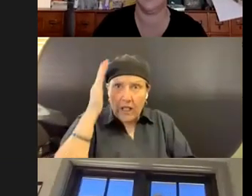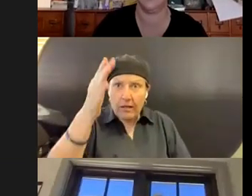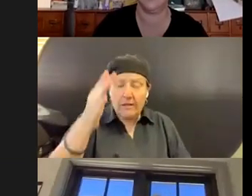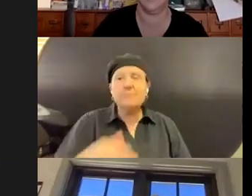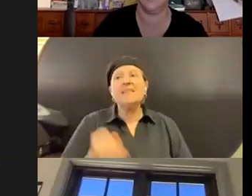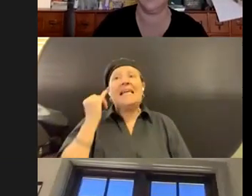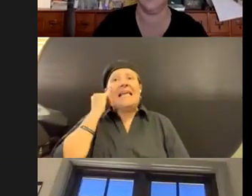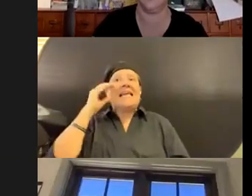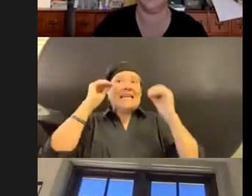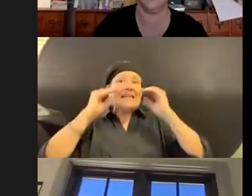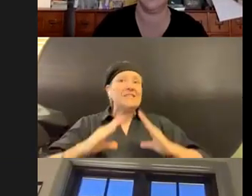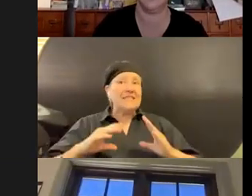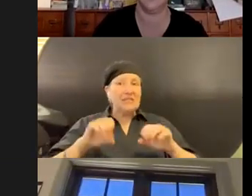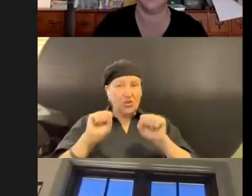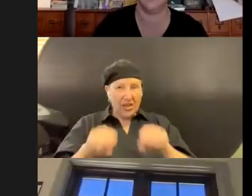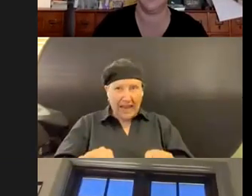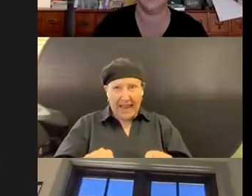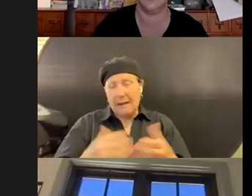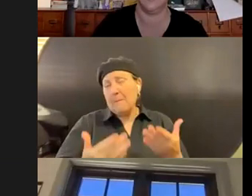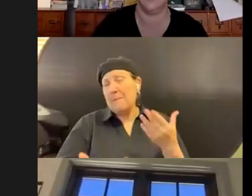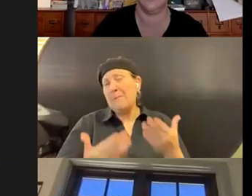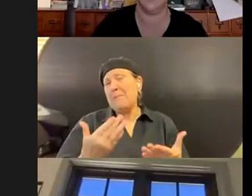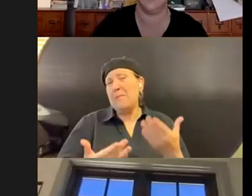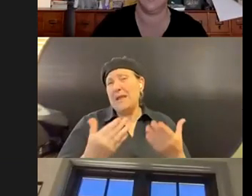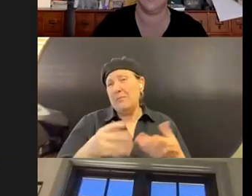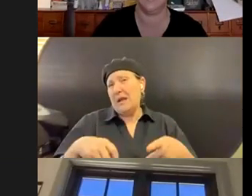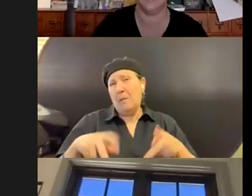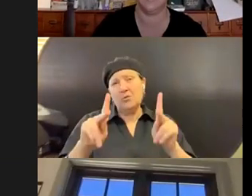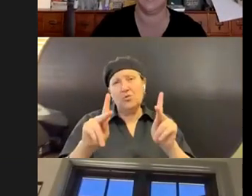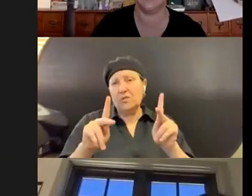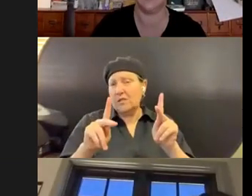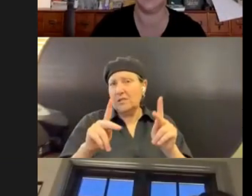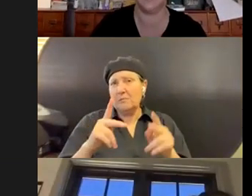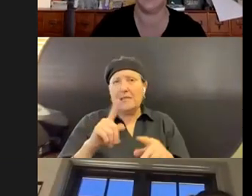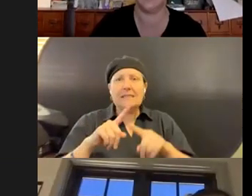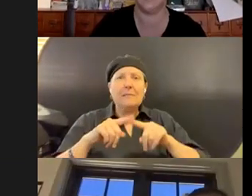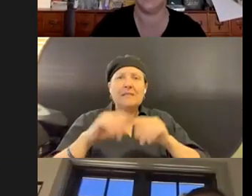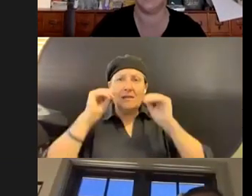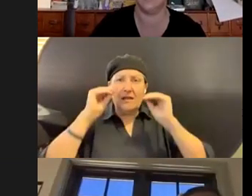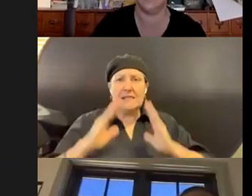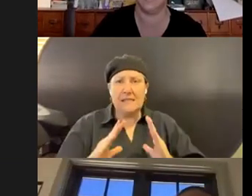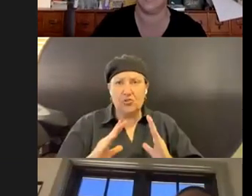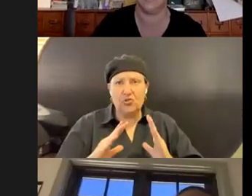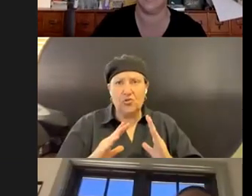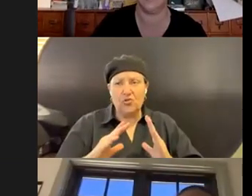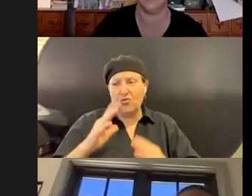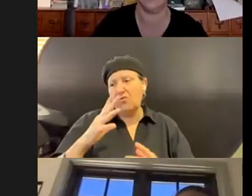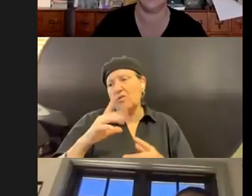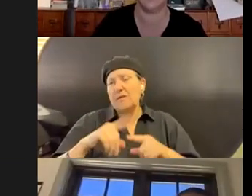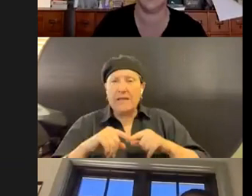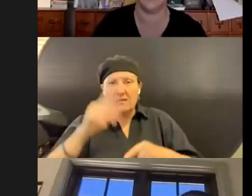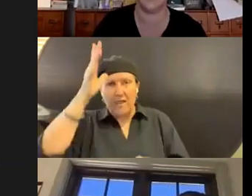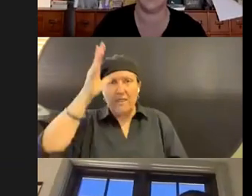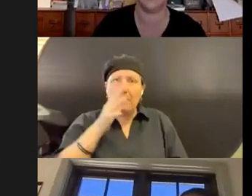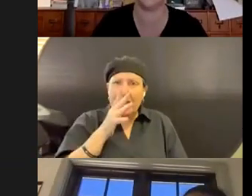work, there might be some opportunities, but that's going to really depend on the teacher and the parent and some sort of